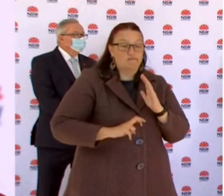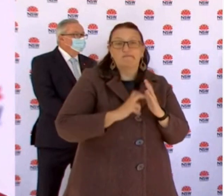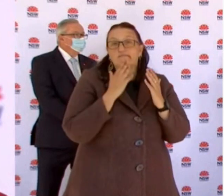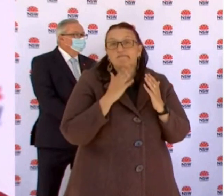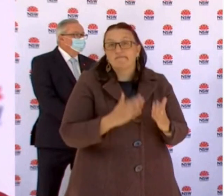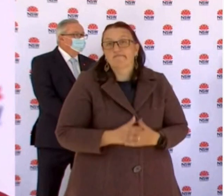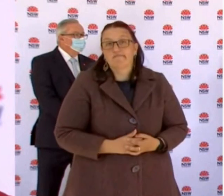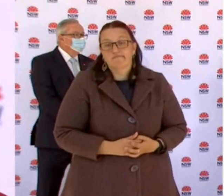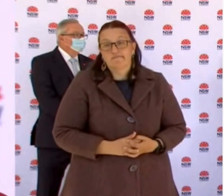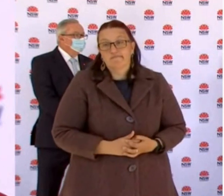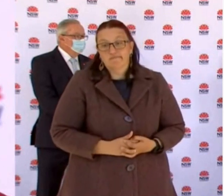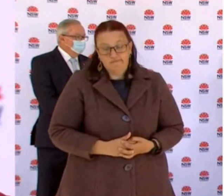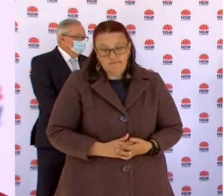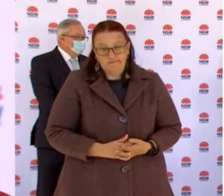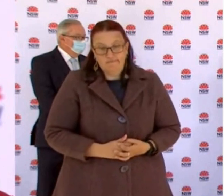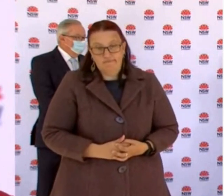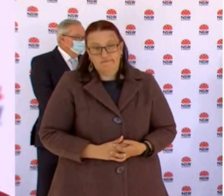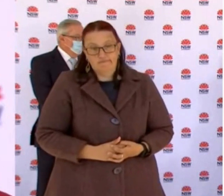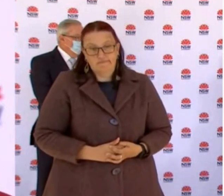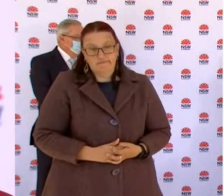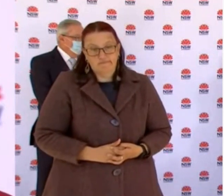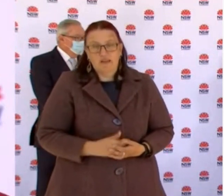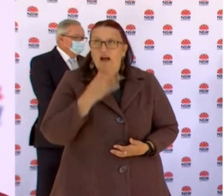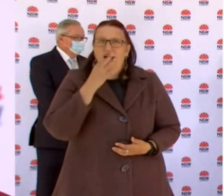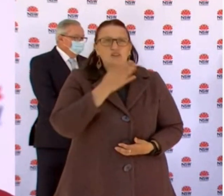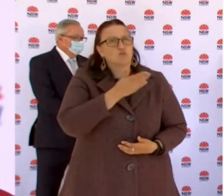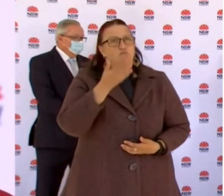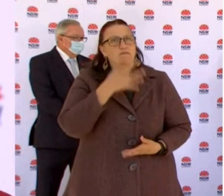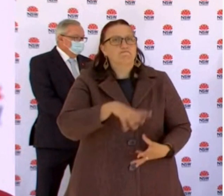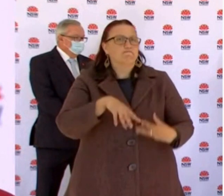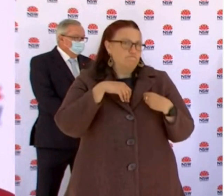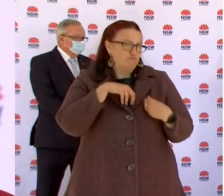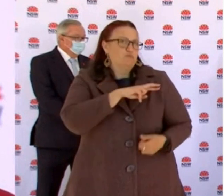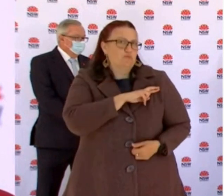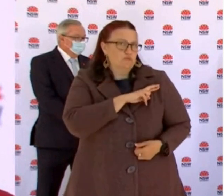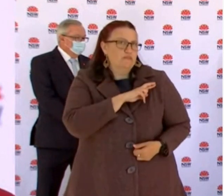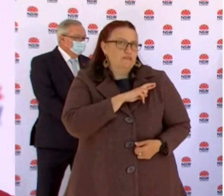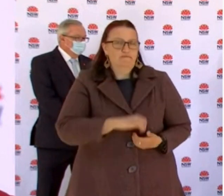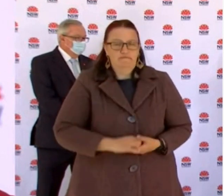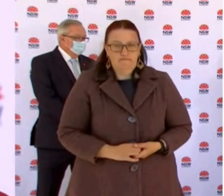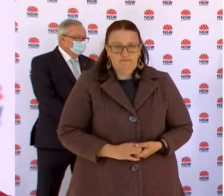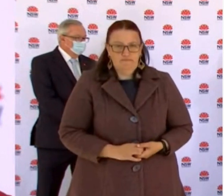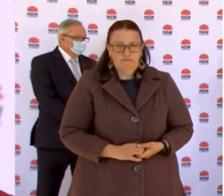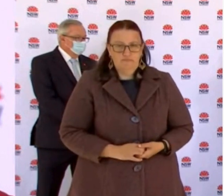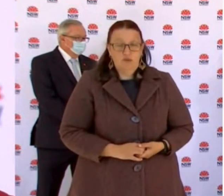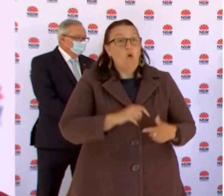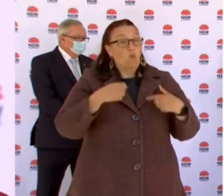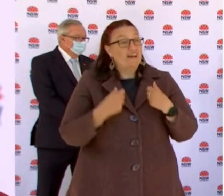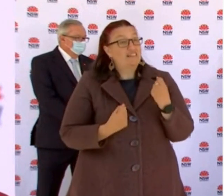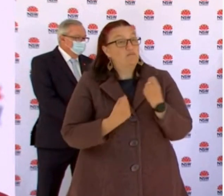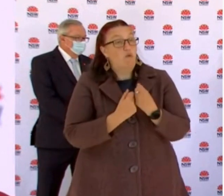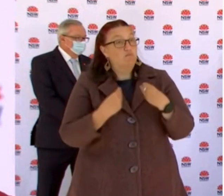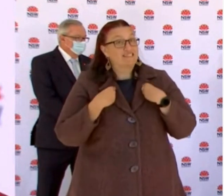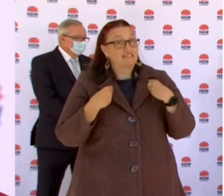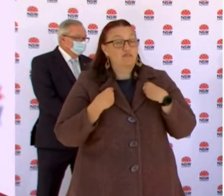But I just urge all of us to take responsibility. The onus is on us as individuals. Businesses have been supported through our grants in relation